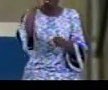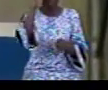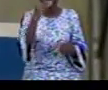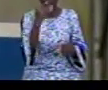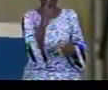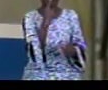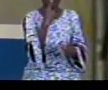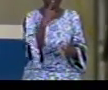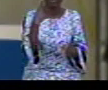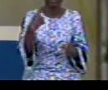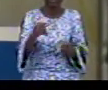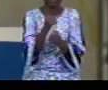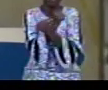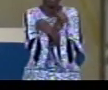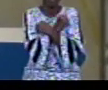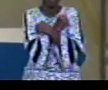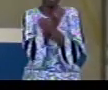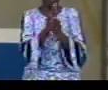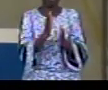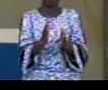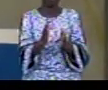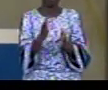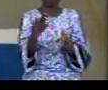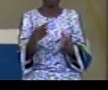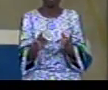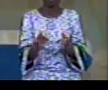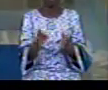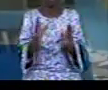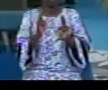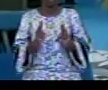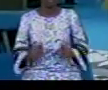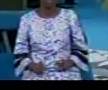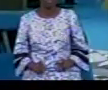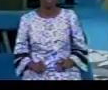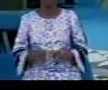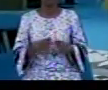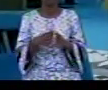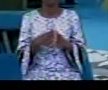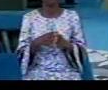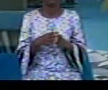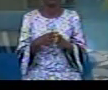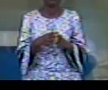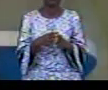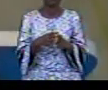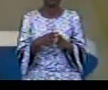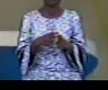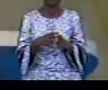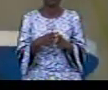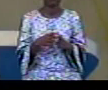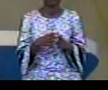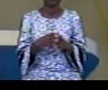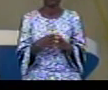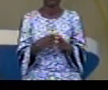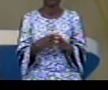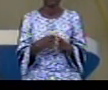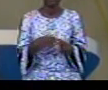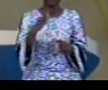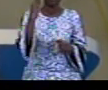The lover of humanity sacrificed all to reach out to